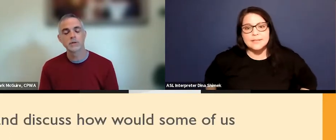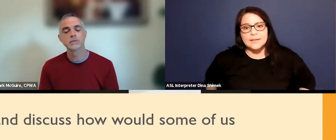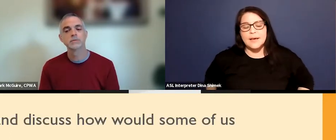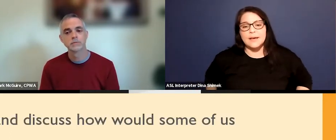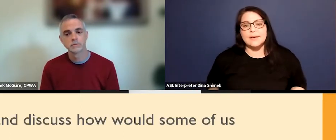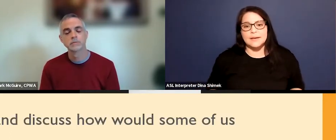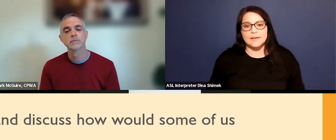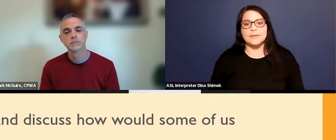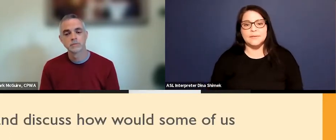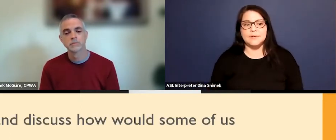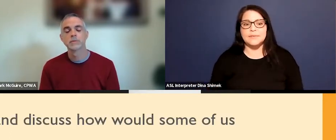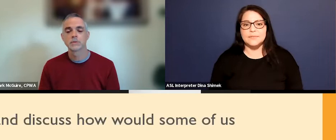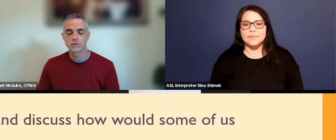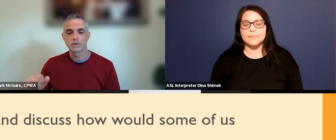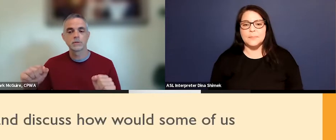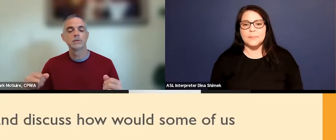Yes, yeah.